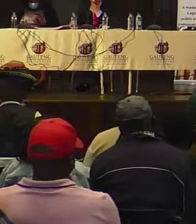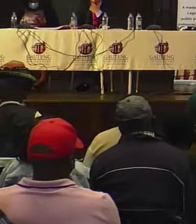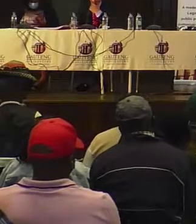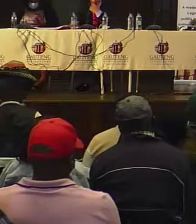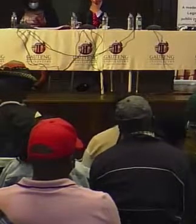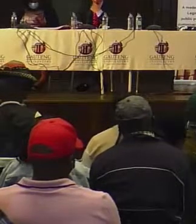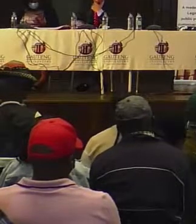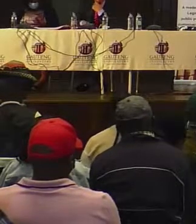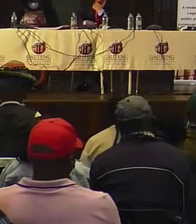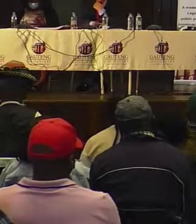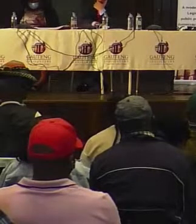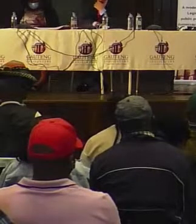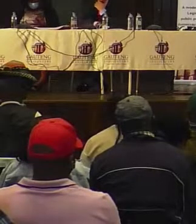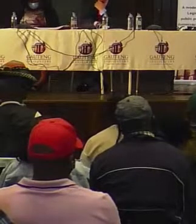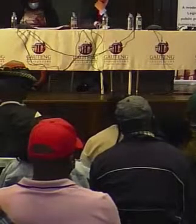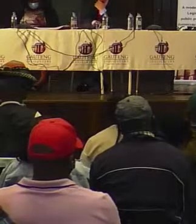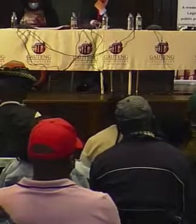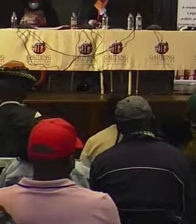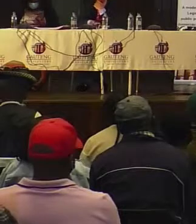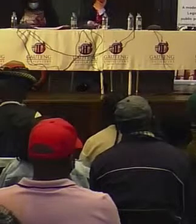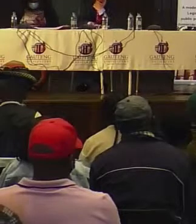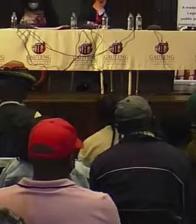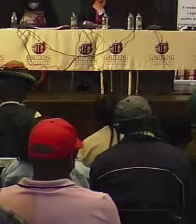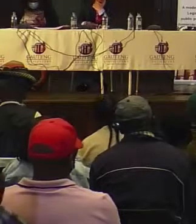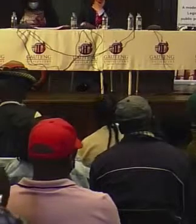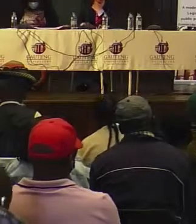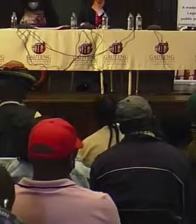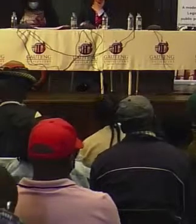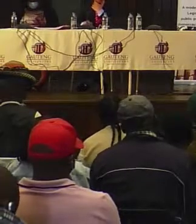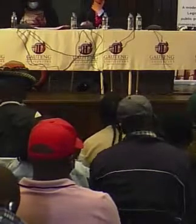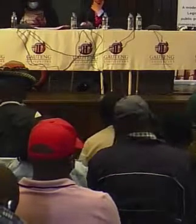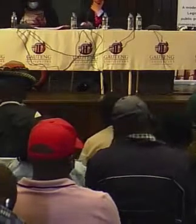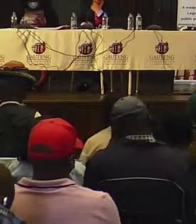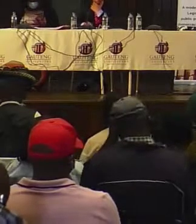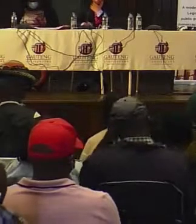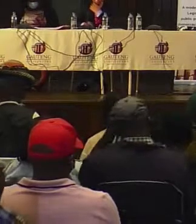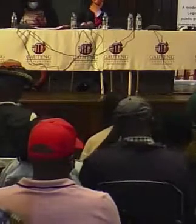some progress being made in terms of the